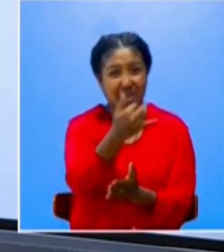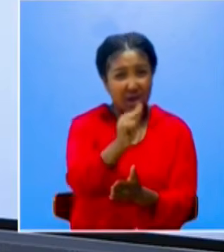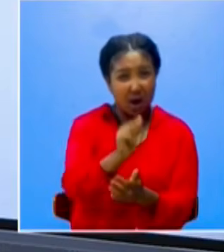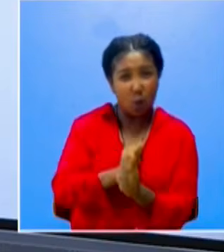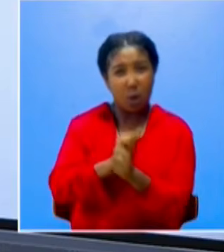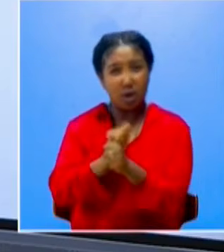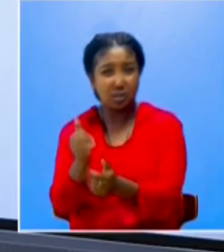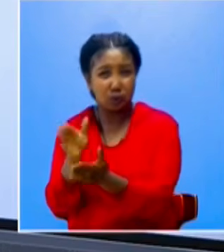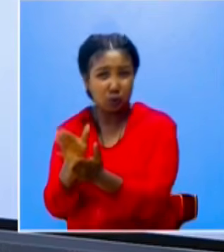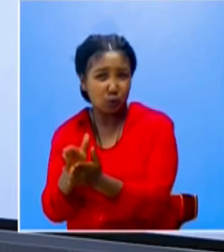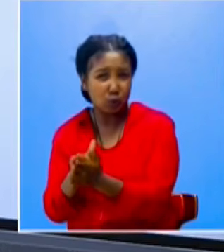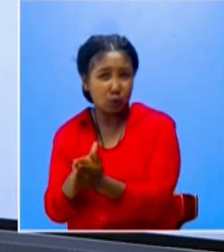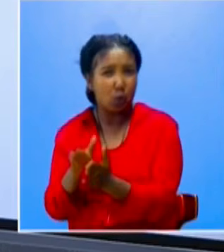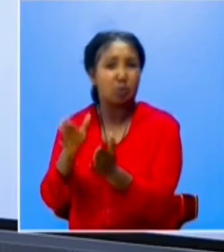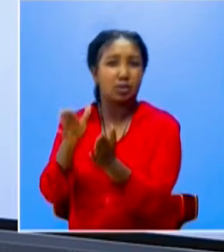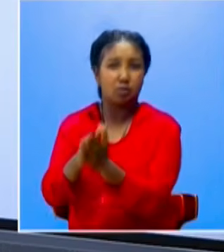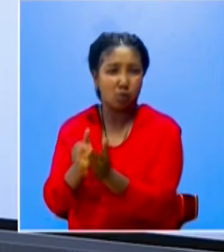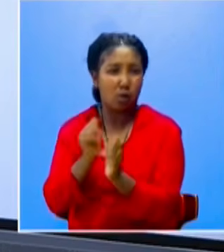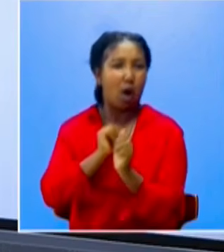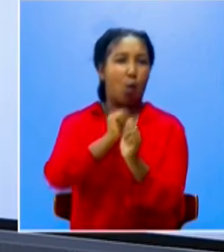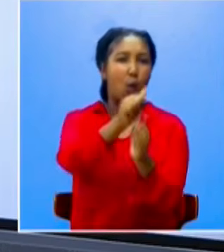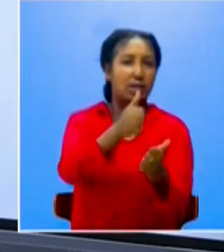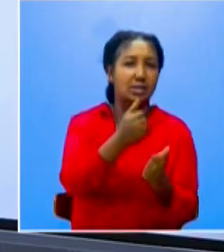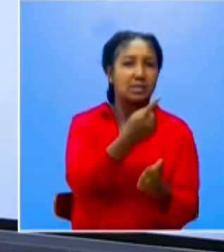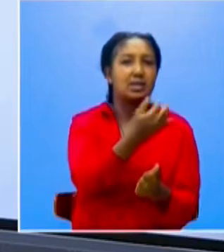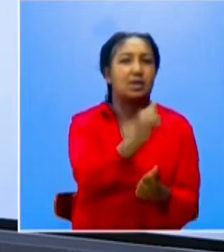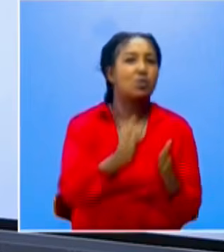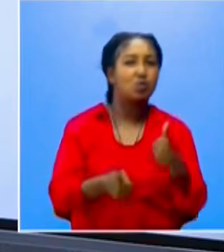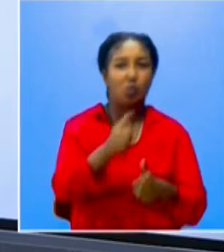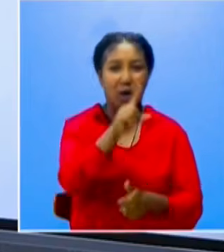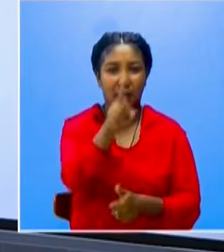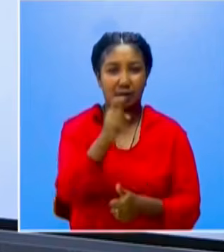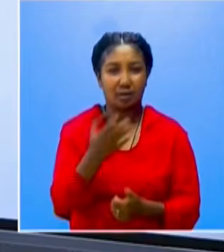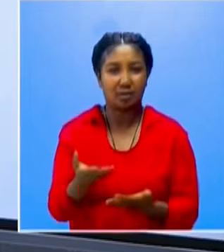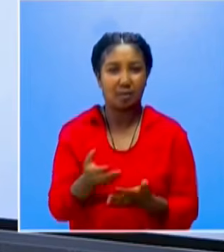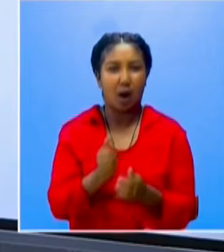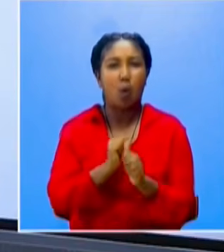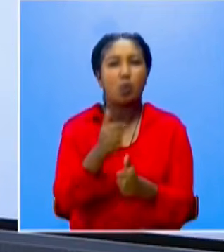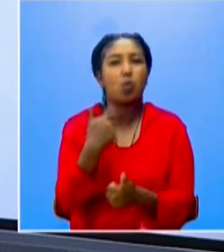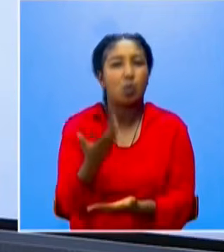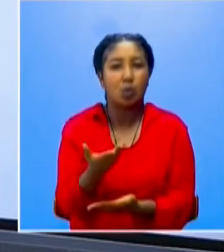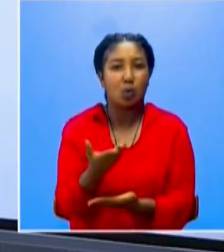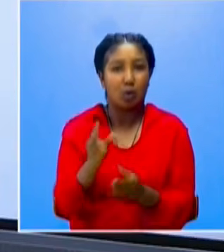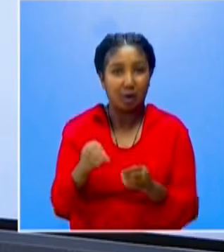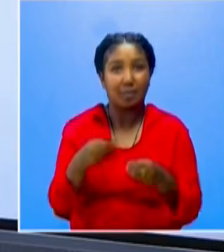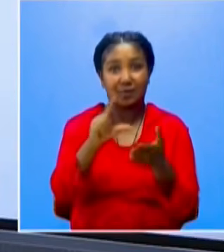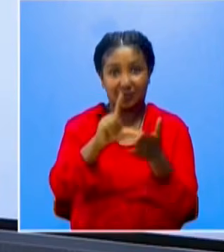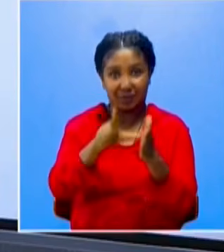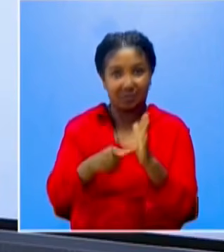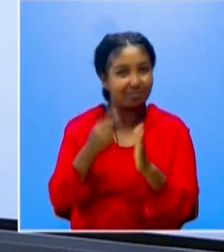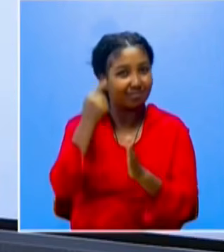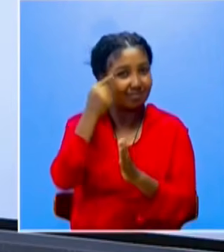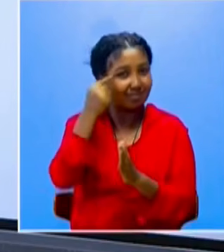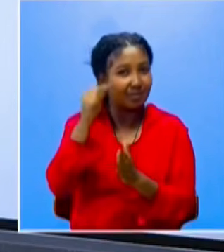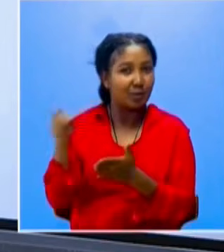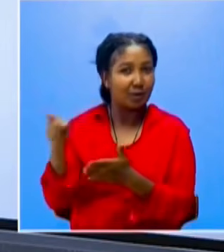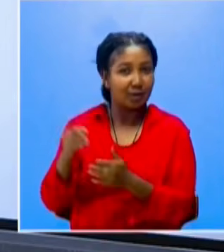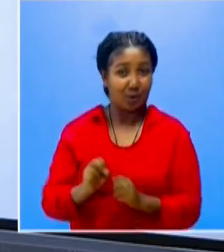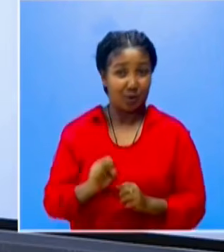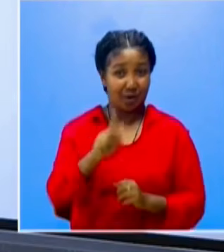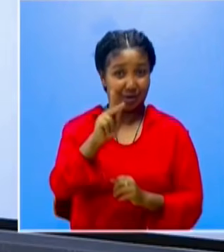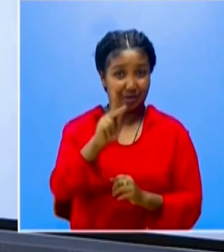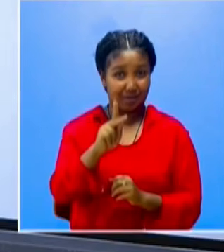that perform this action, or is it the school? Let me give you a few seconds and think about it, all